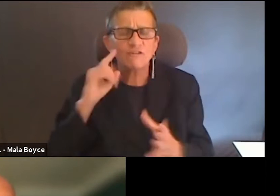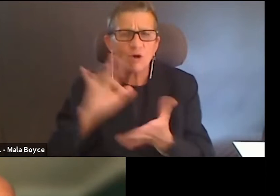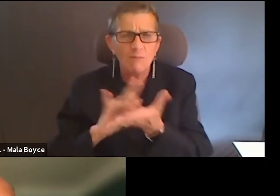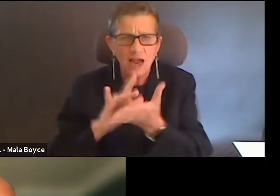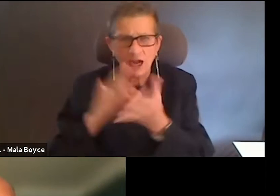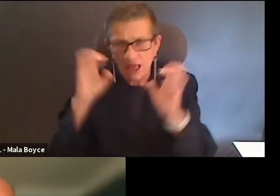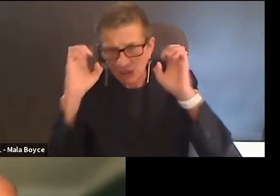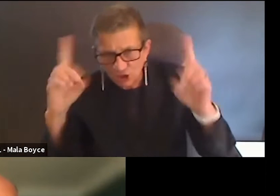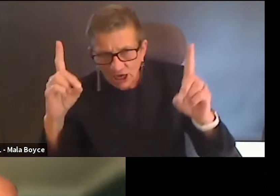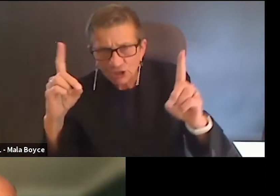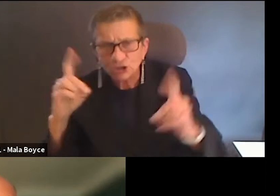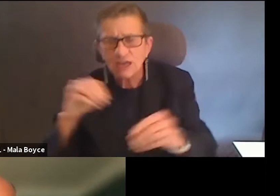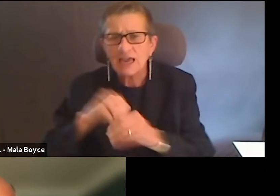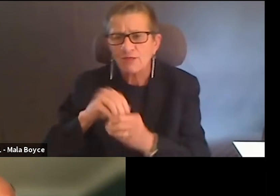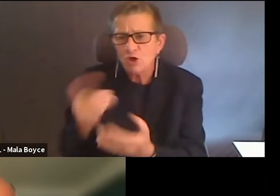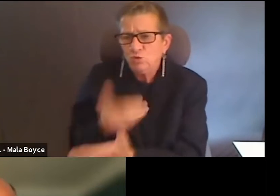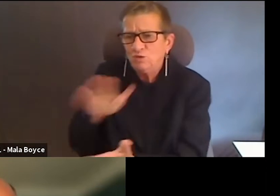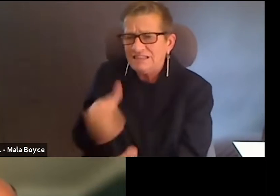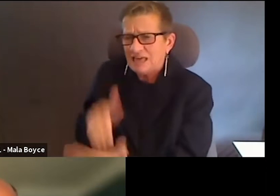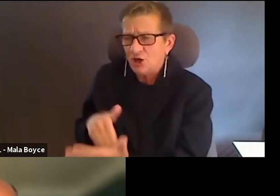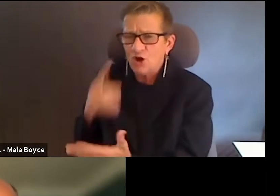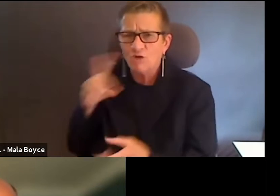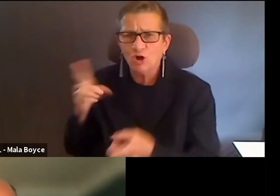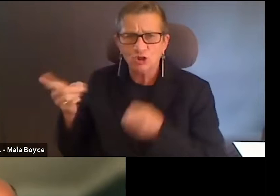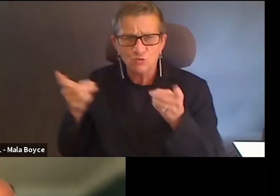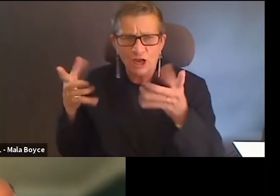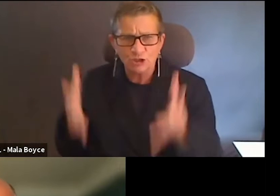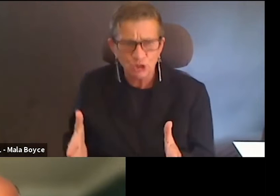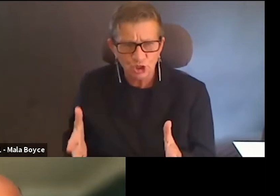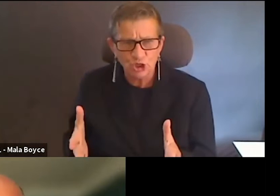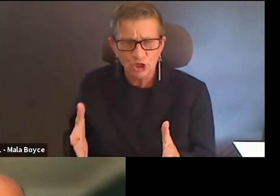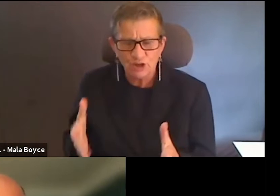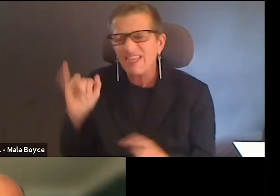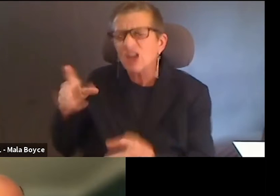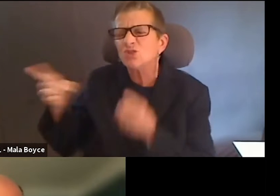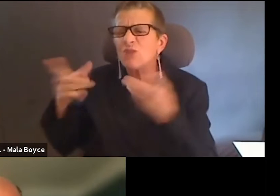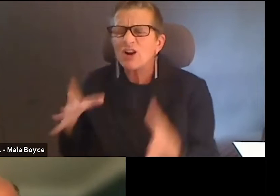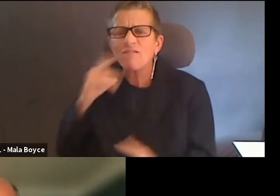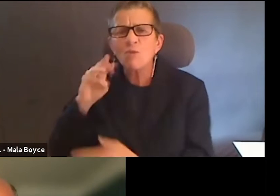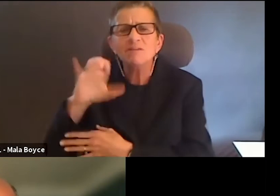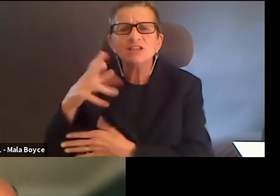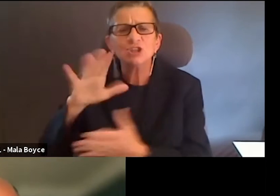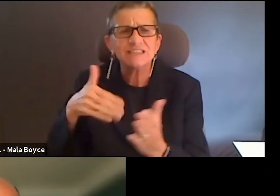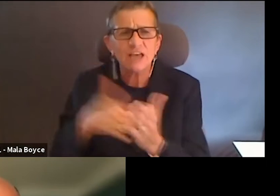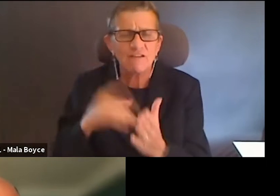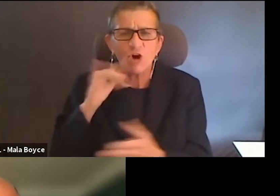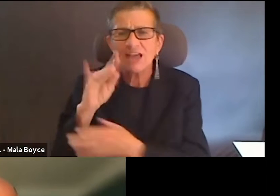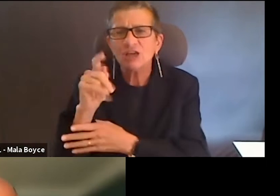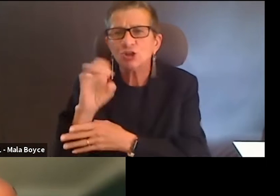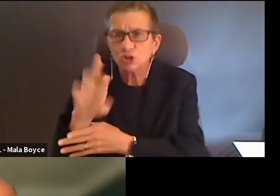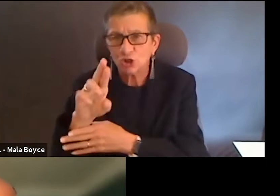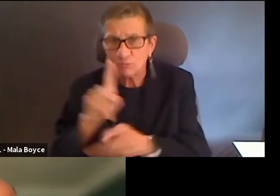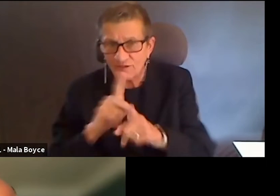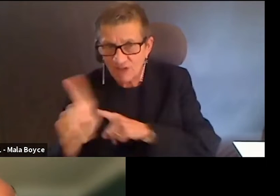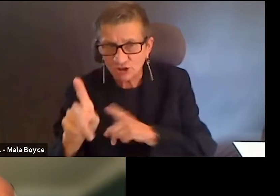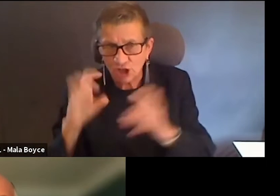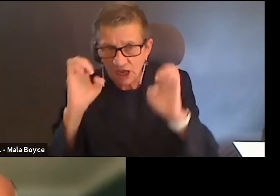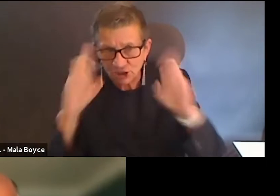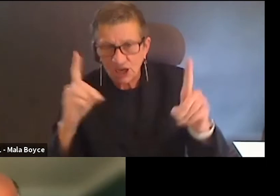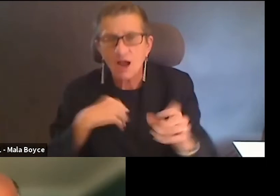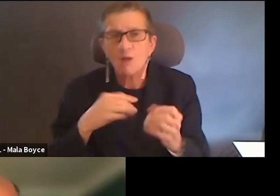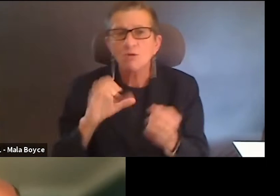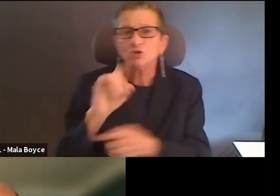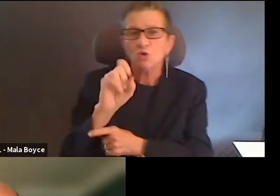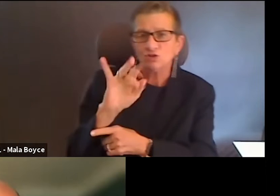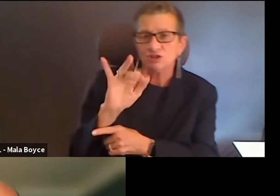new Center for the Director for the Michigan Center for Interprofessional Education, and I'm an Associate Professor in the